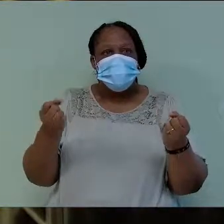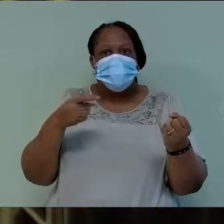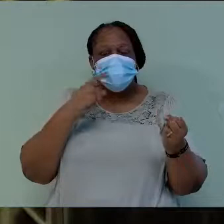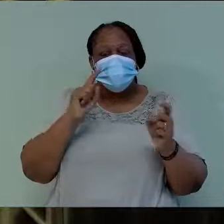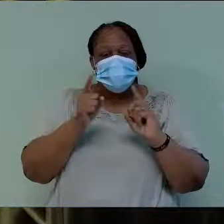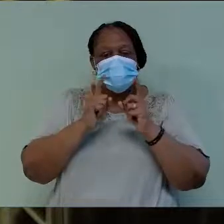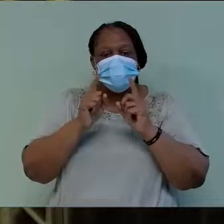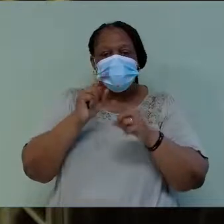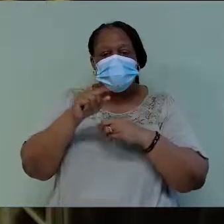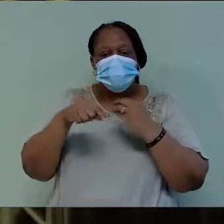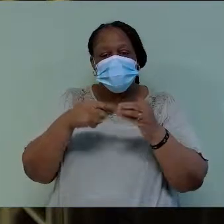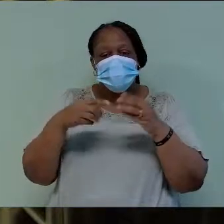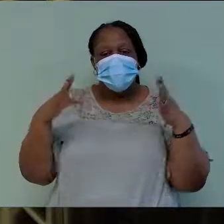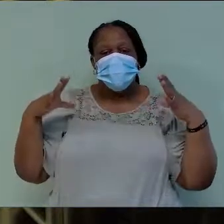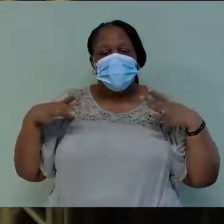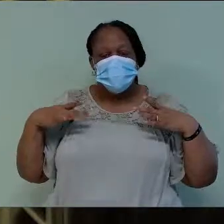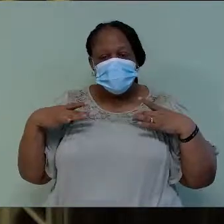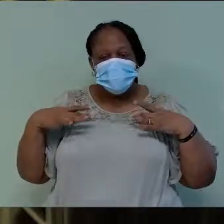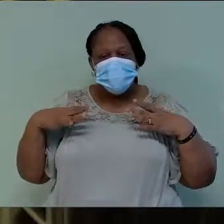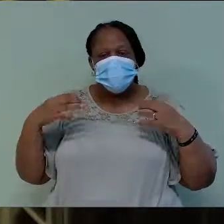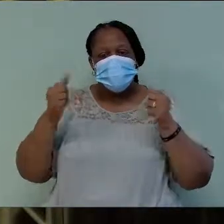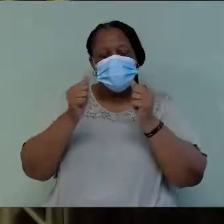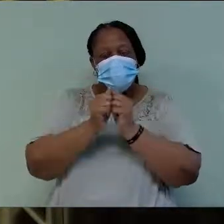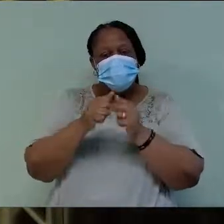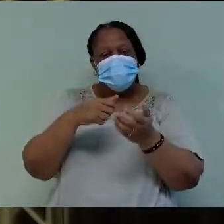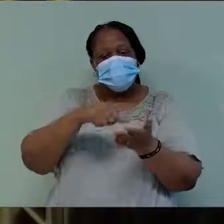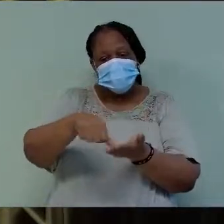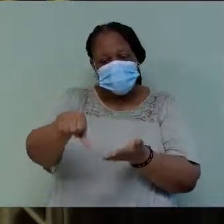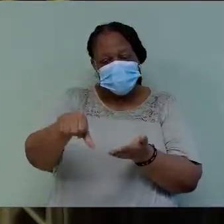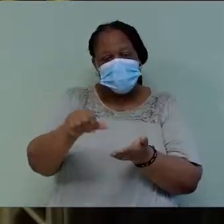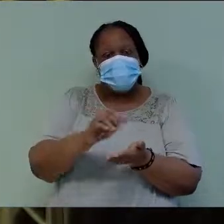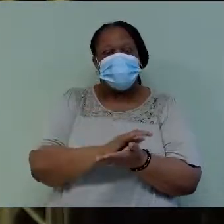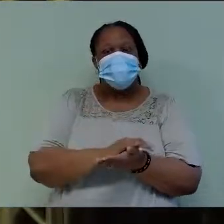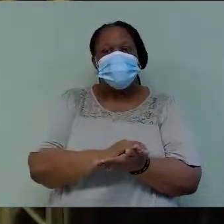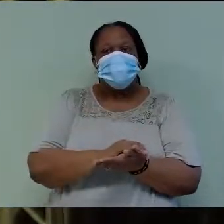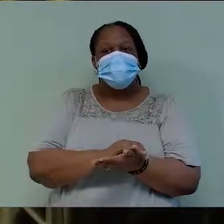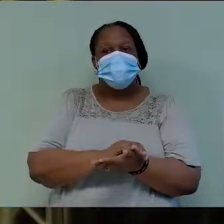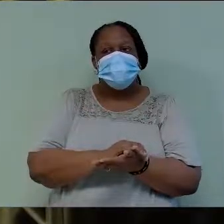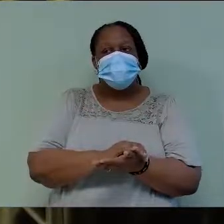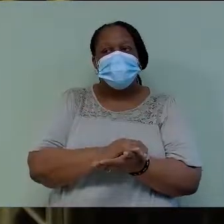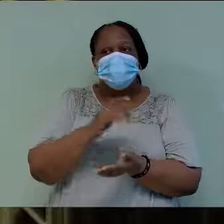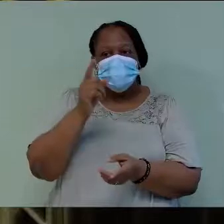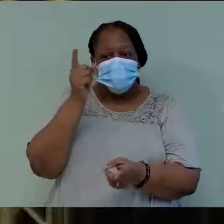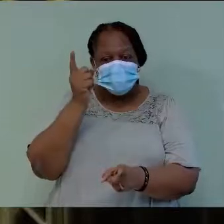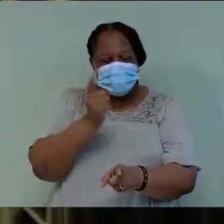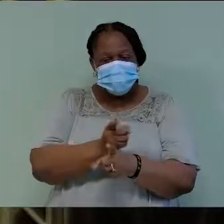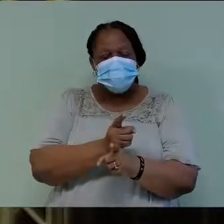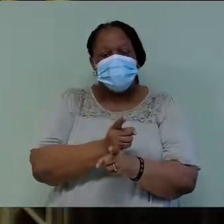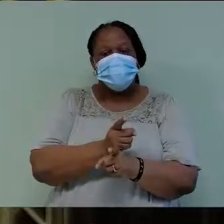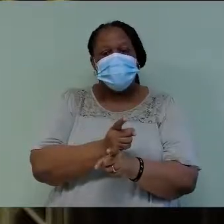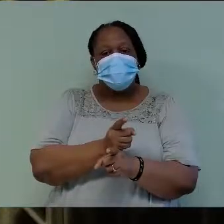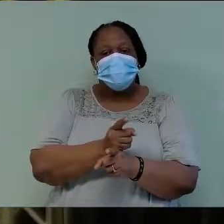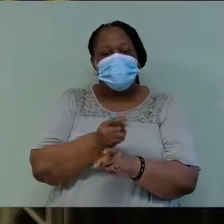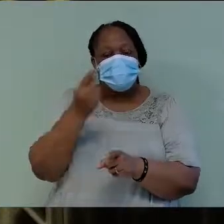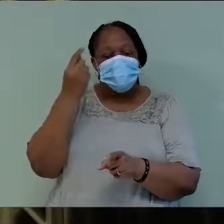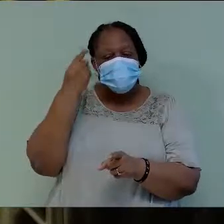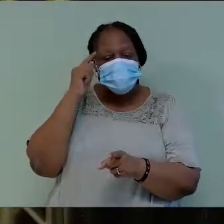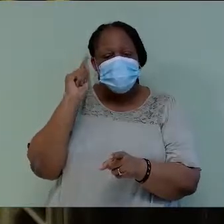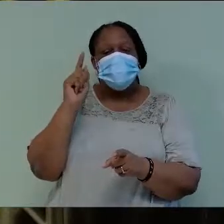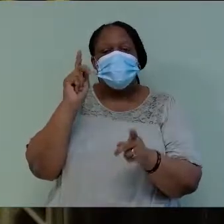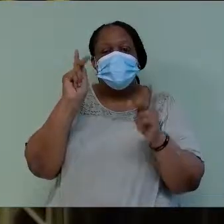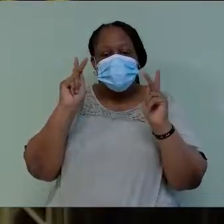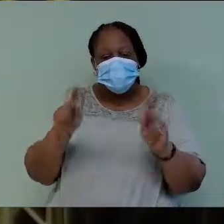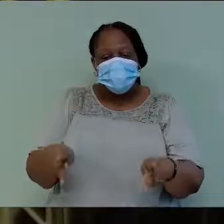pandemic. It is lawful, it is correct for an employee to commence or go